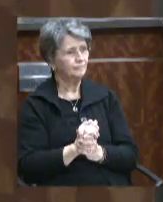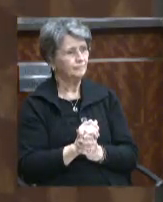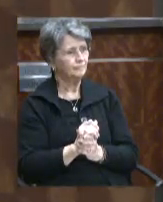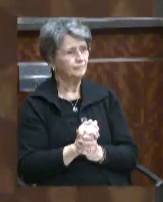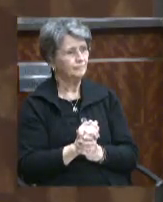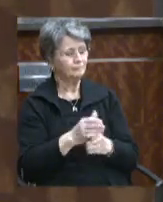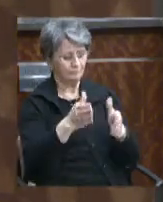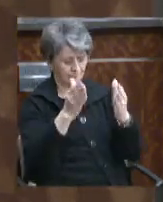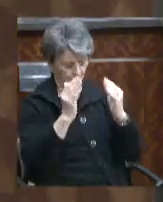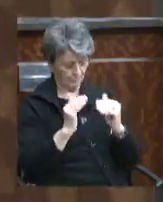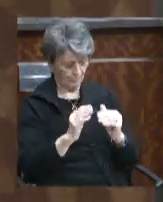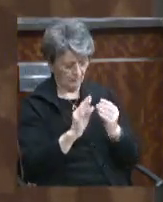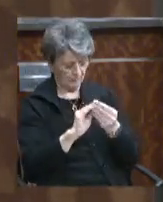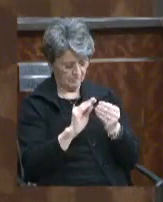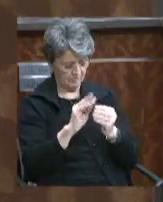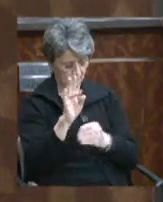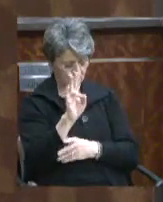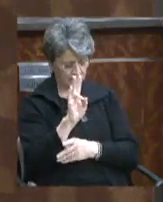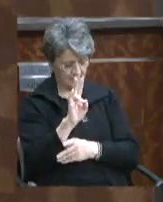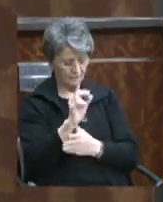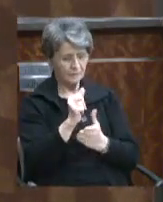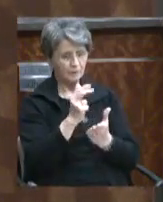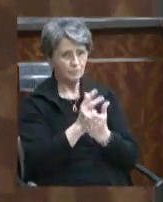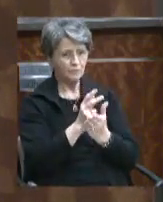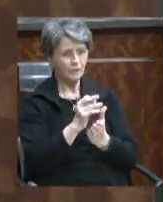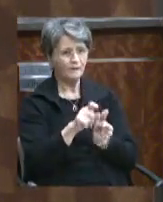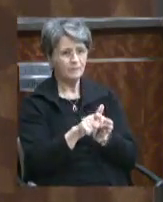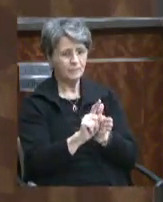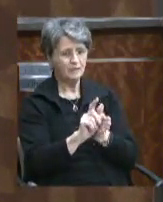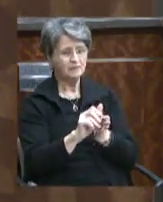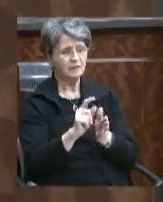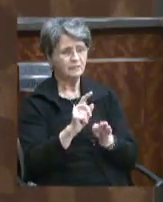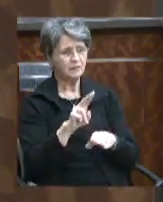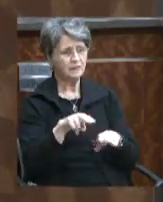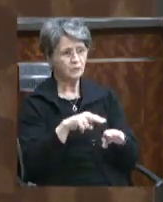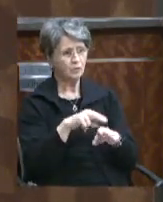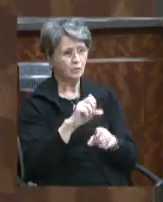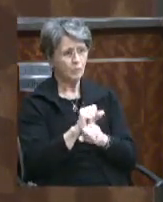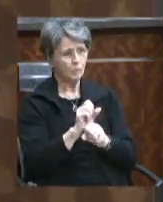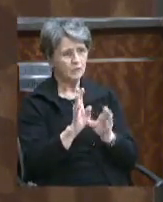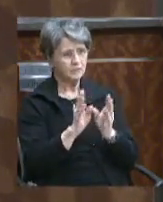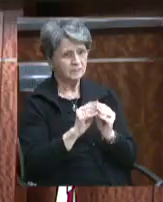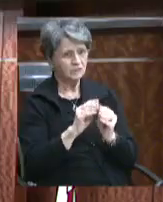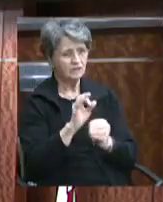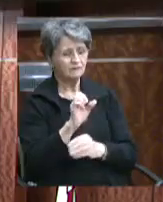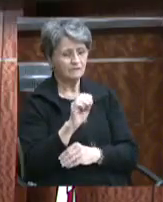Move to agenda item number 7, approval of the minutes of the regular work session of February 1st,